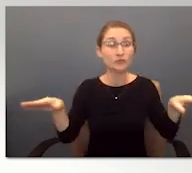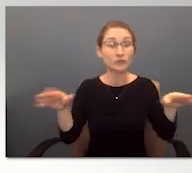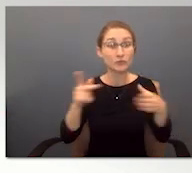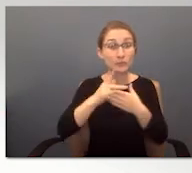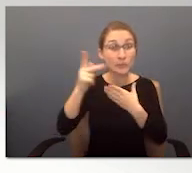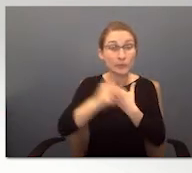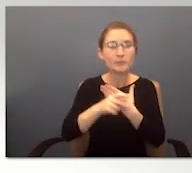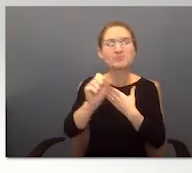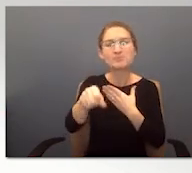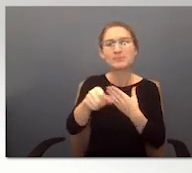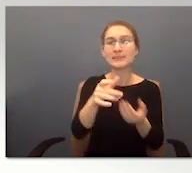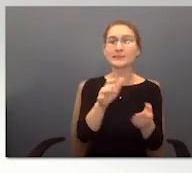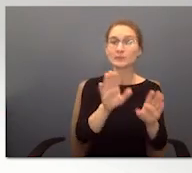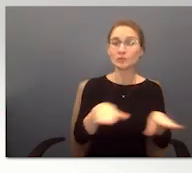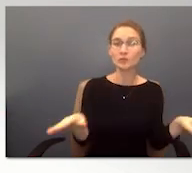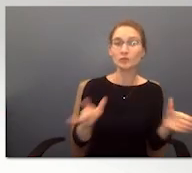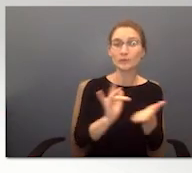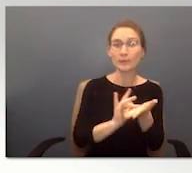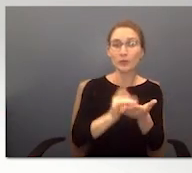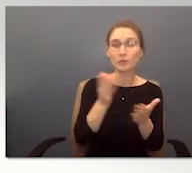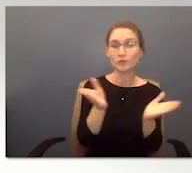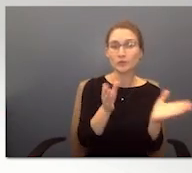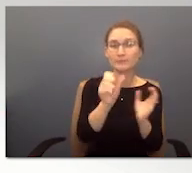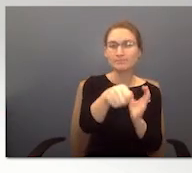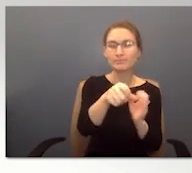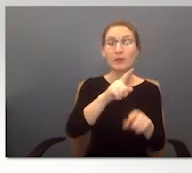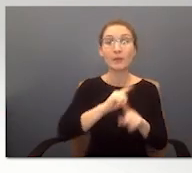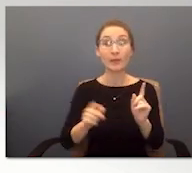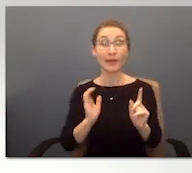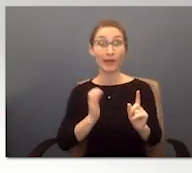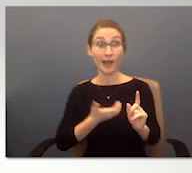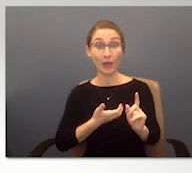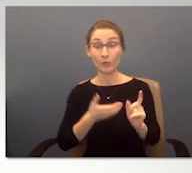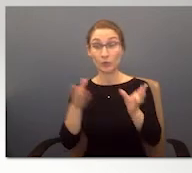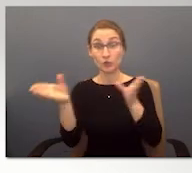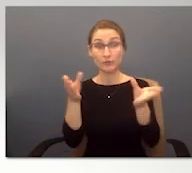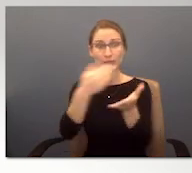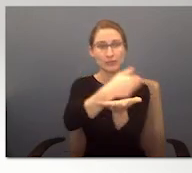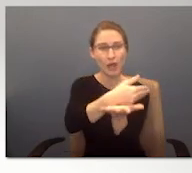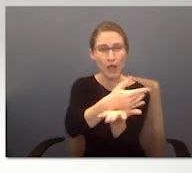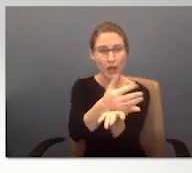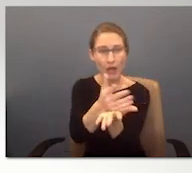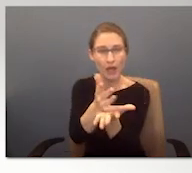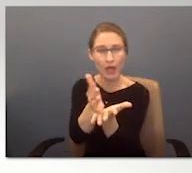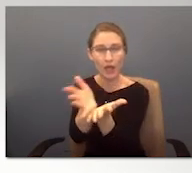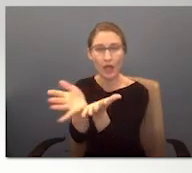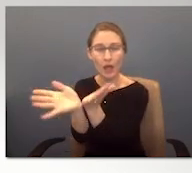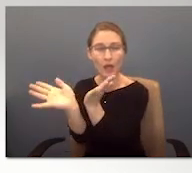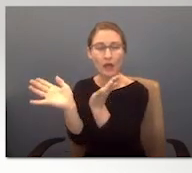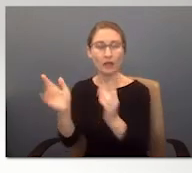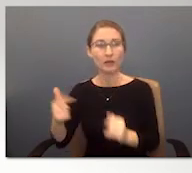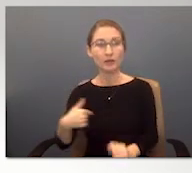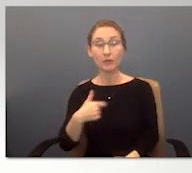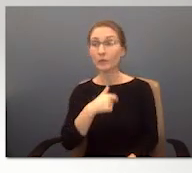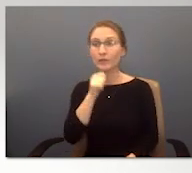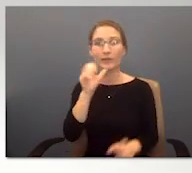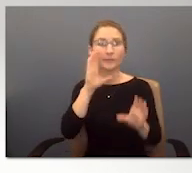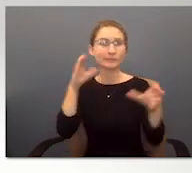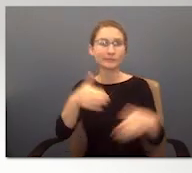Children's Medical Services, we have a pretty distinctive portfolio. So we are not immunizations. Immunization